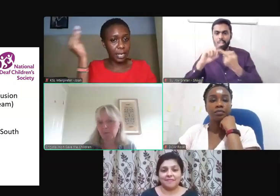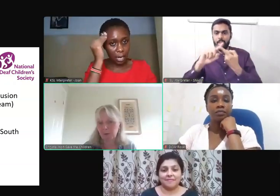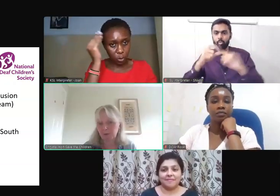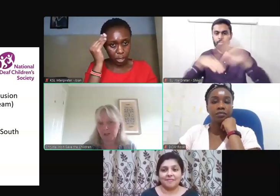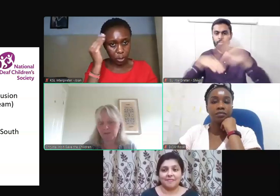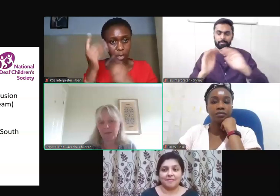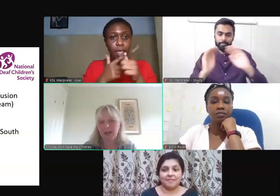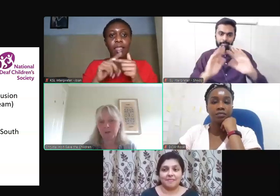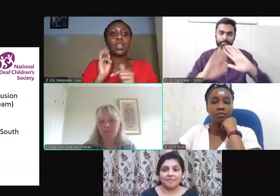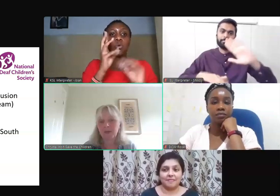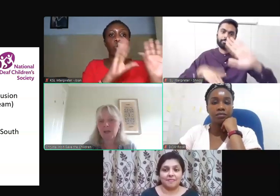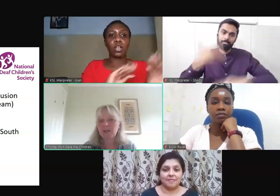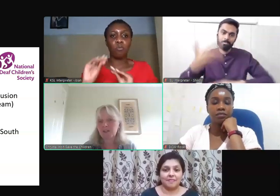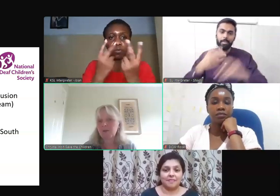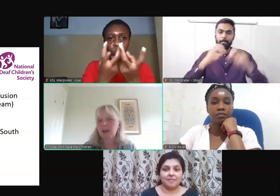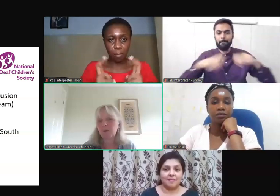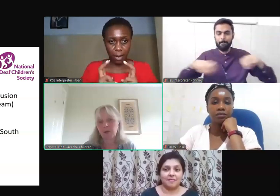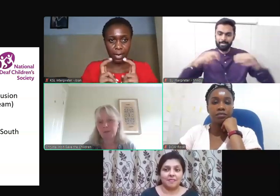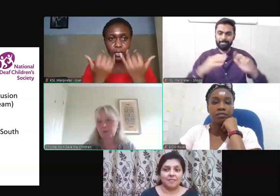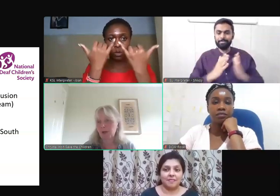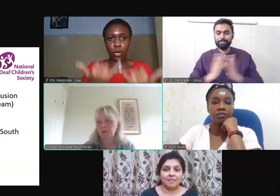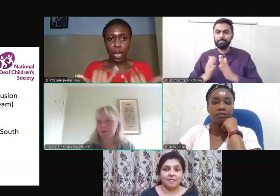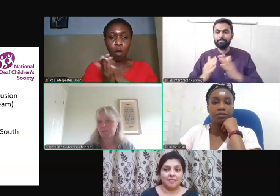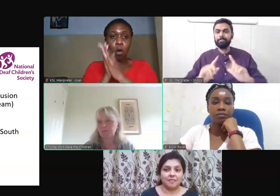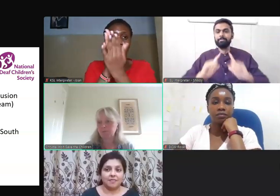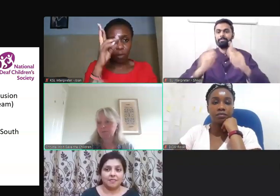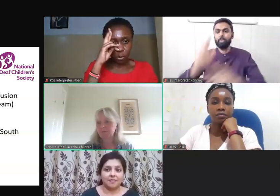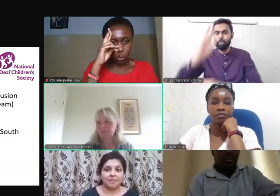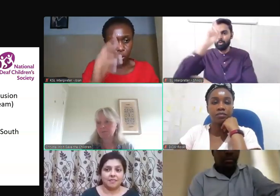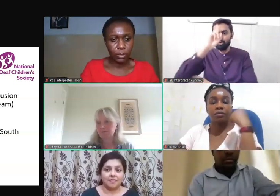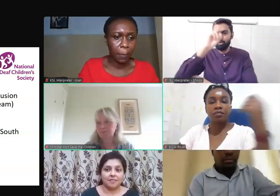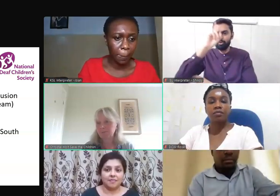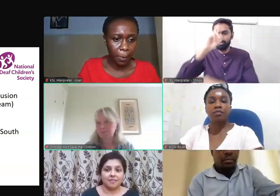And then we will go to the panel. So now over to Rose.